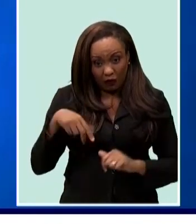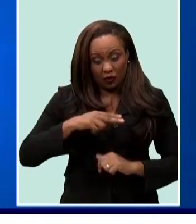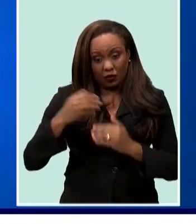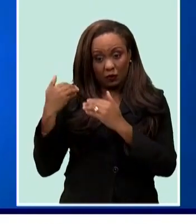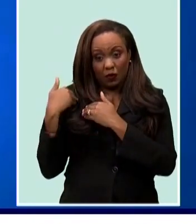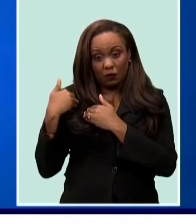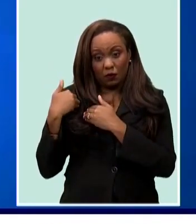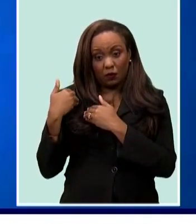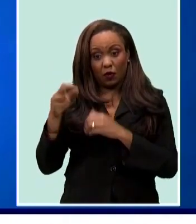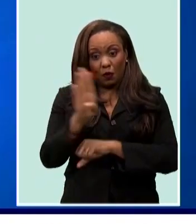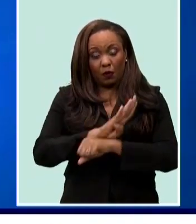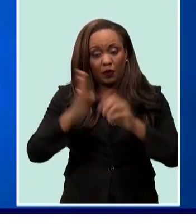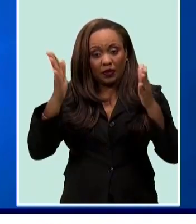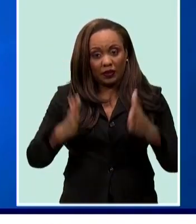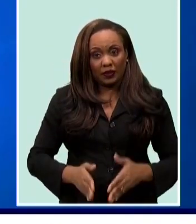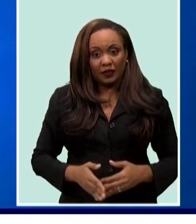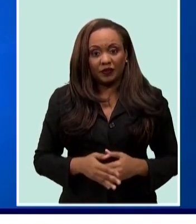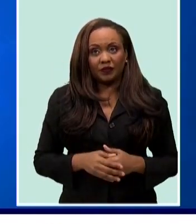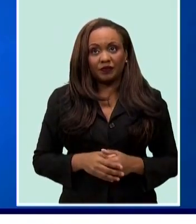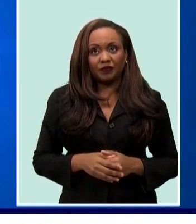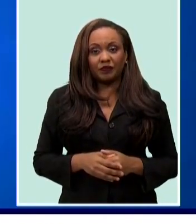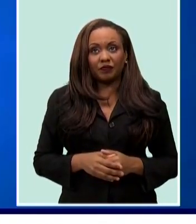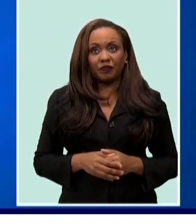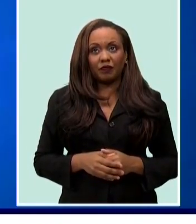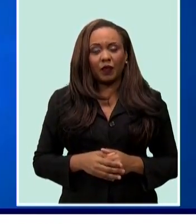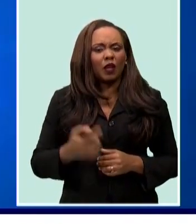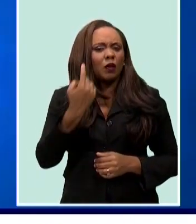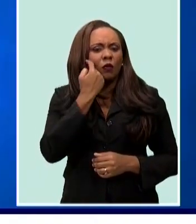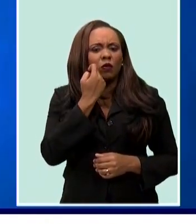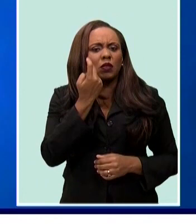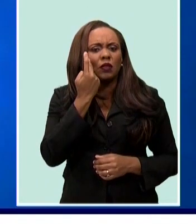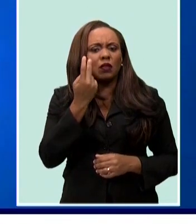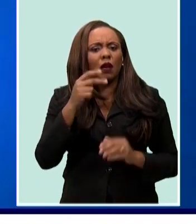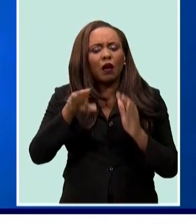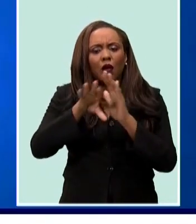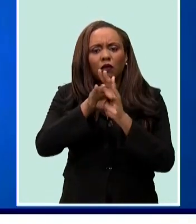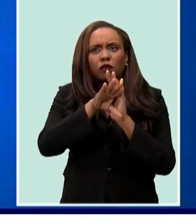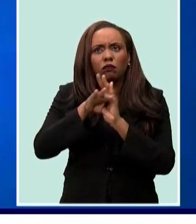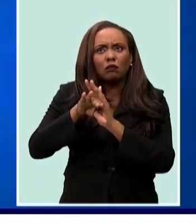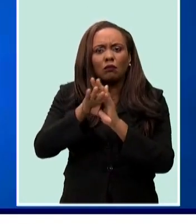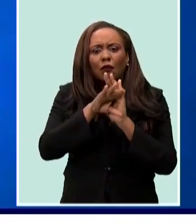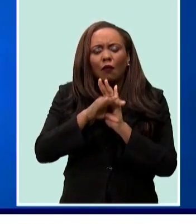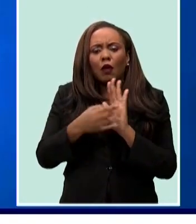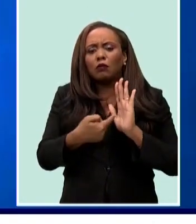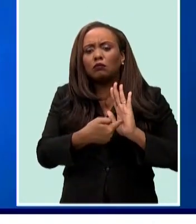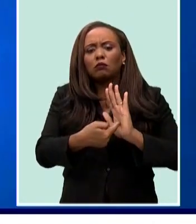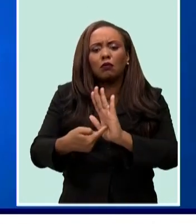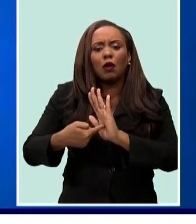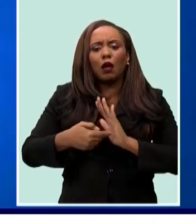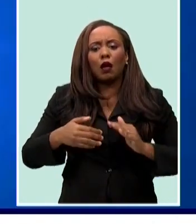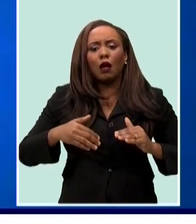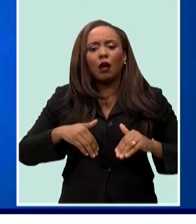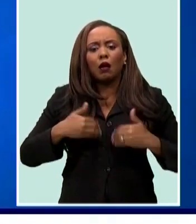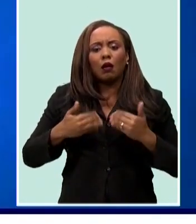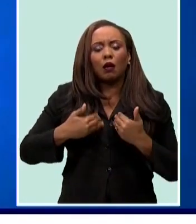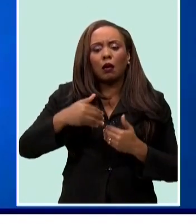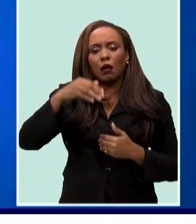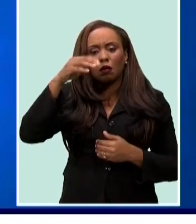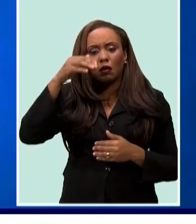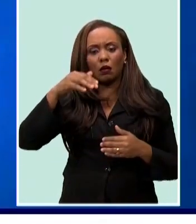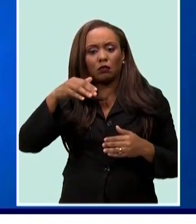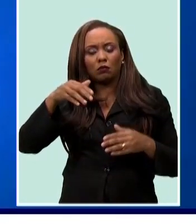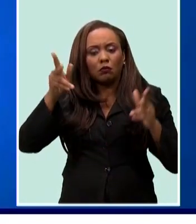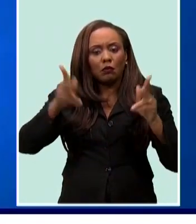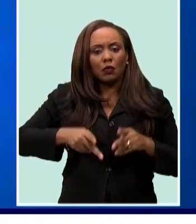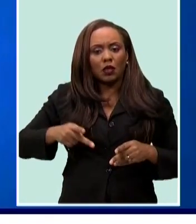Barbados. Mr. Marshall has criticized a video circulating on social media, allegedly showing a youngster posing with high-powered